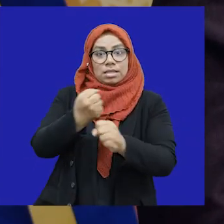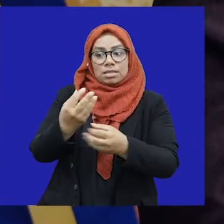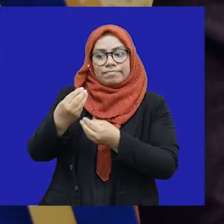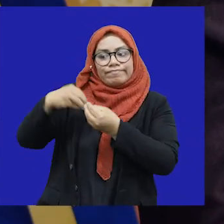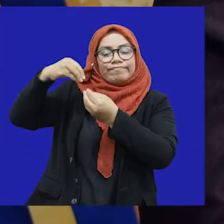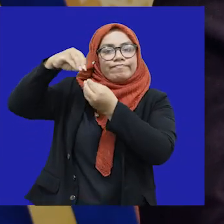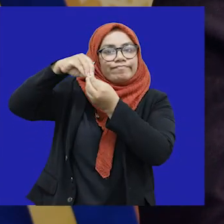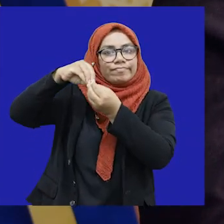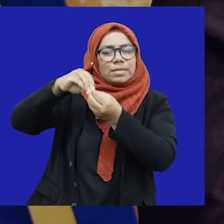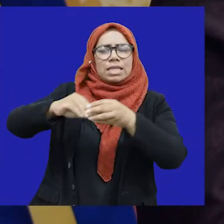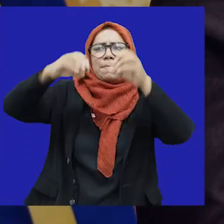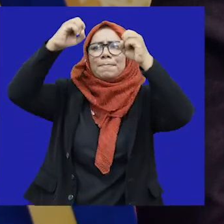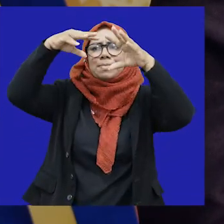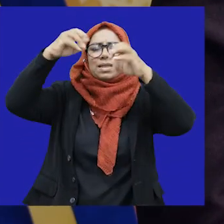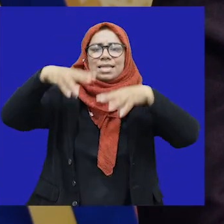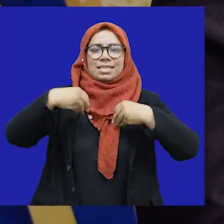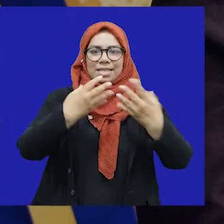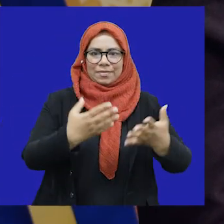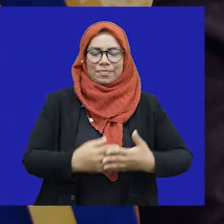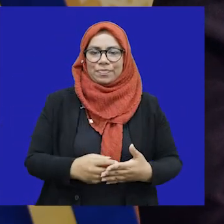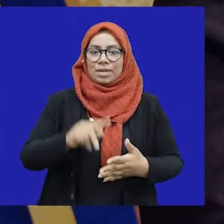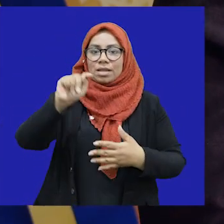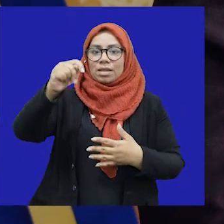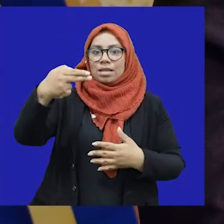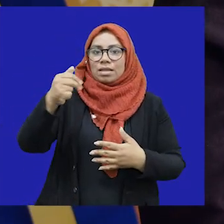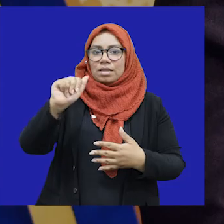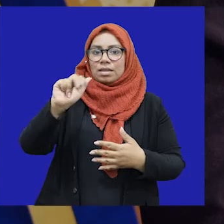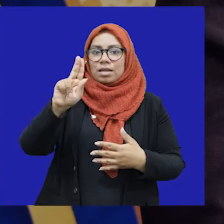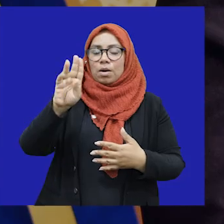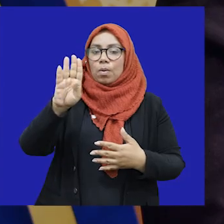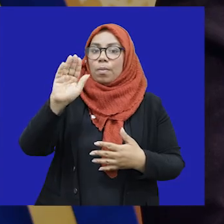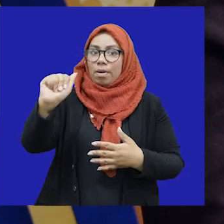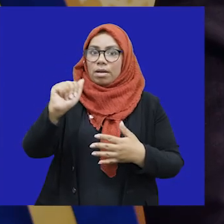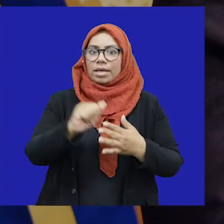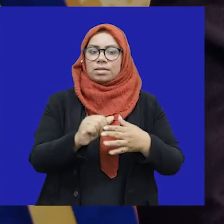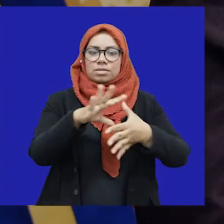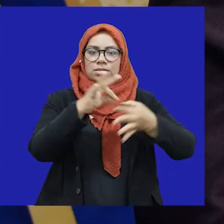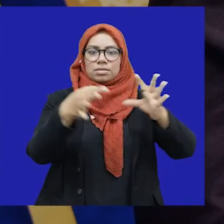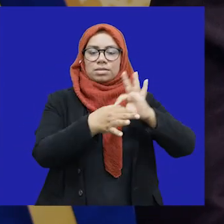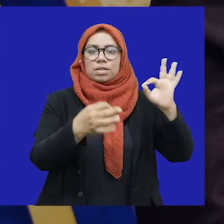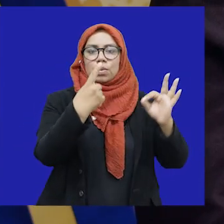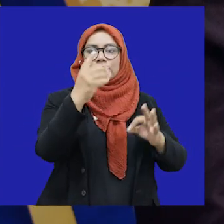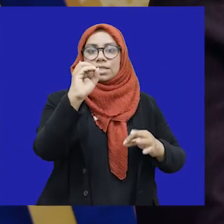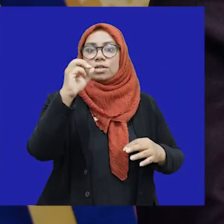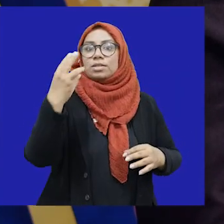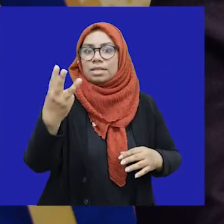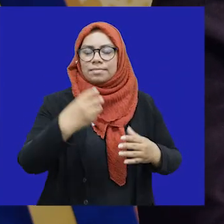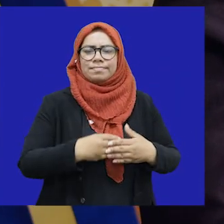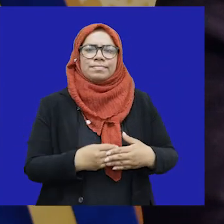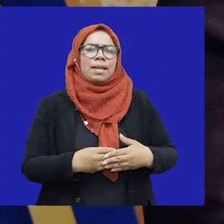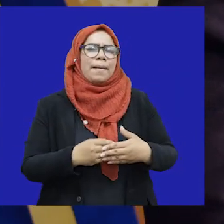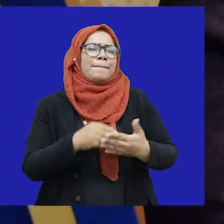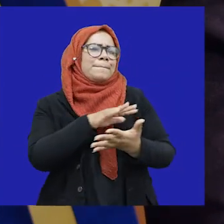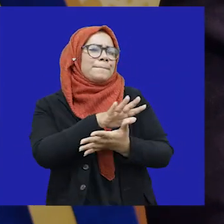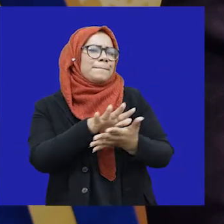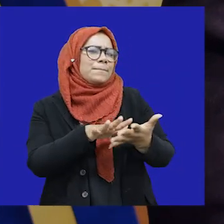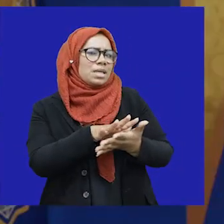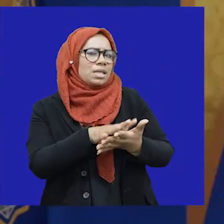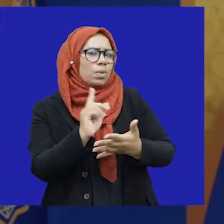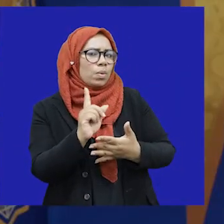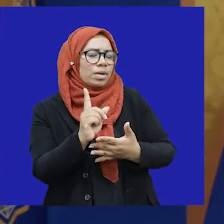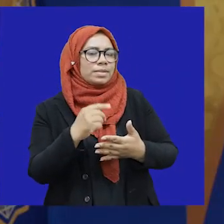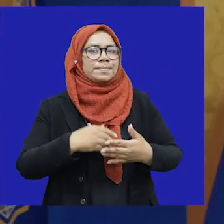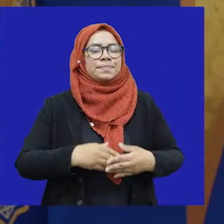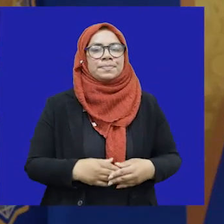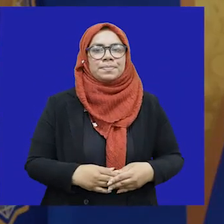purifies our wealth and helps us uphold the principles of social justice. There are two primary forms